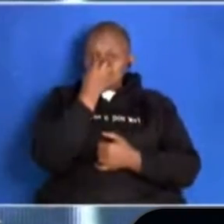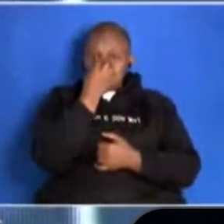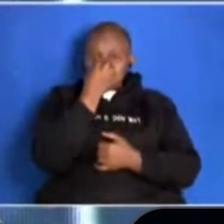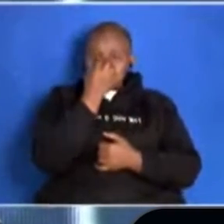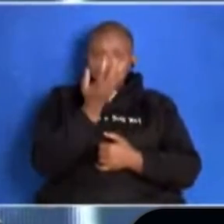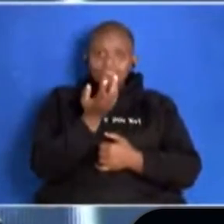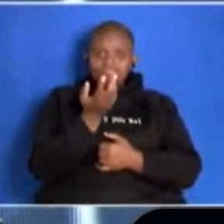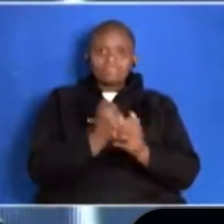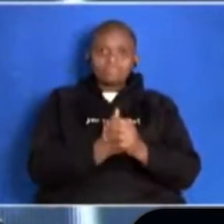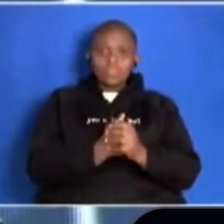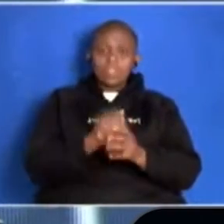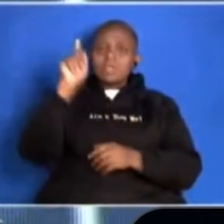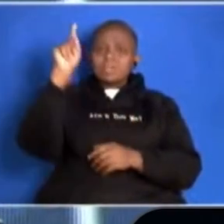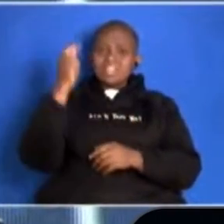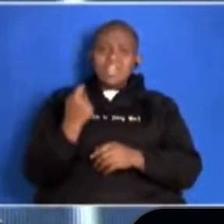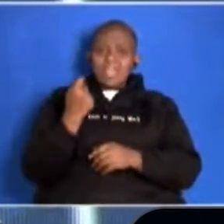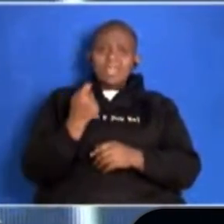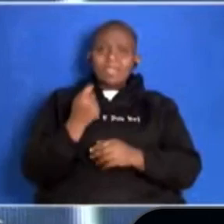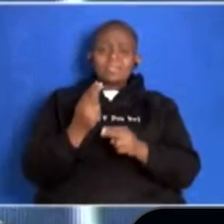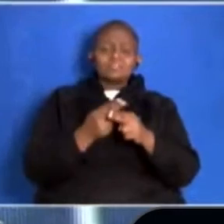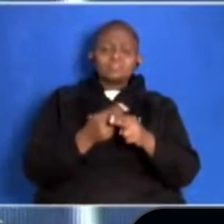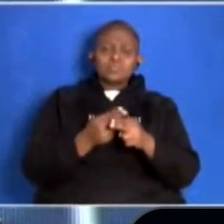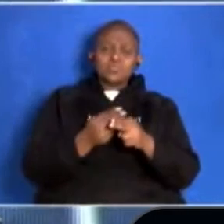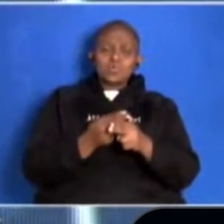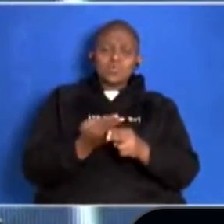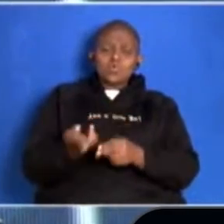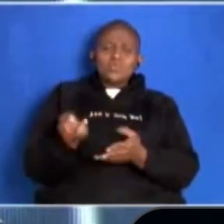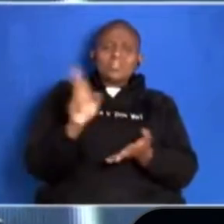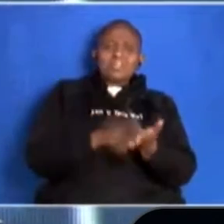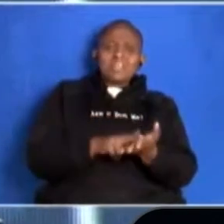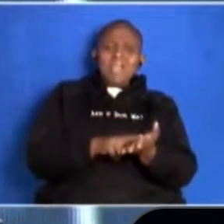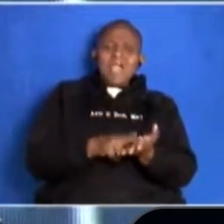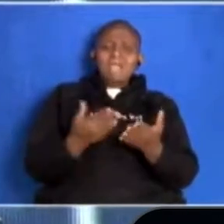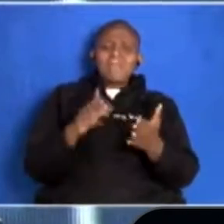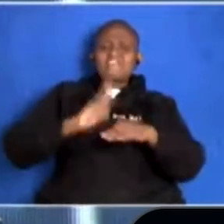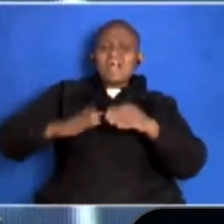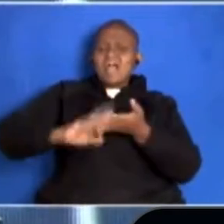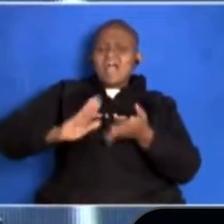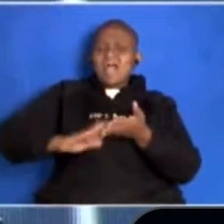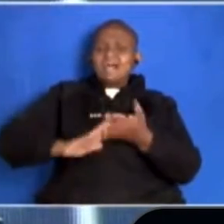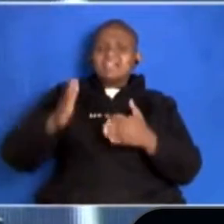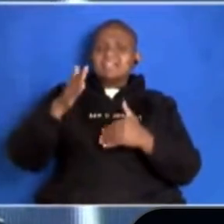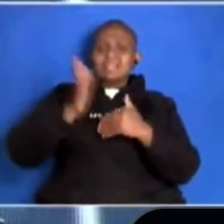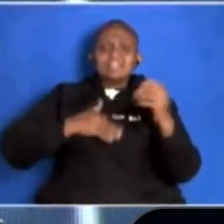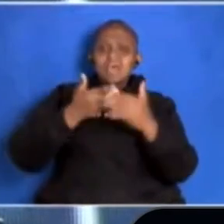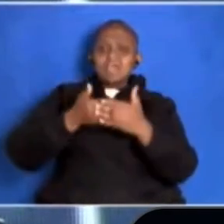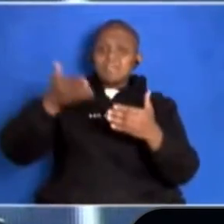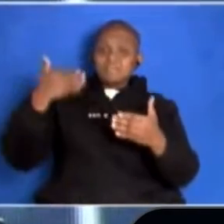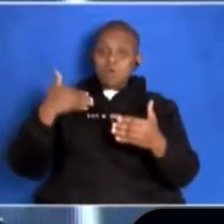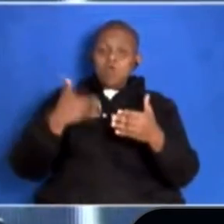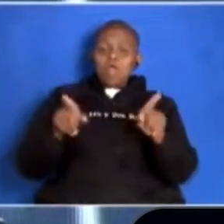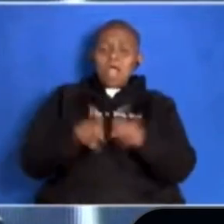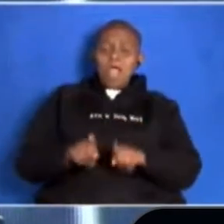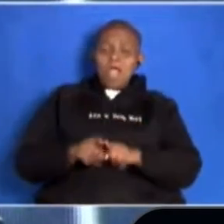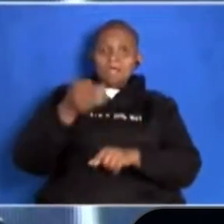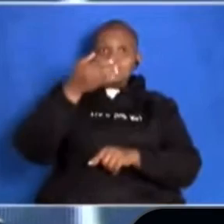altar. Kenya is about to recover faster than ever before. As they cried